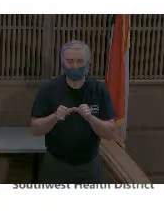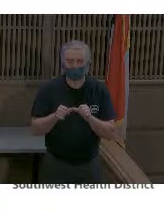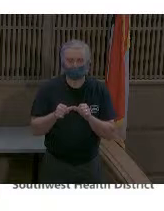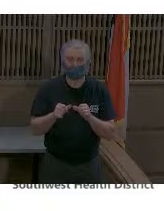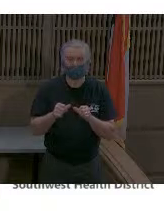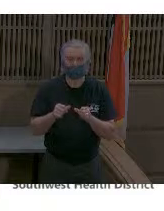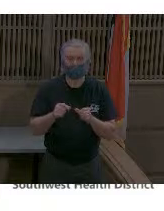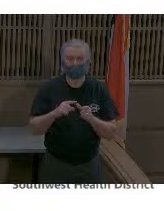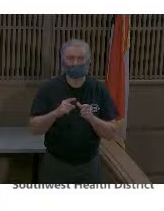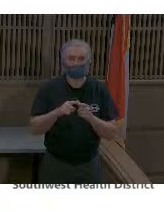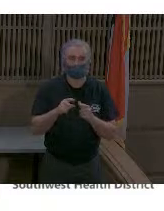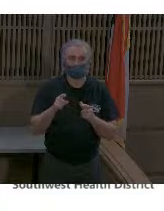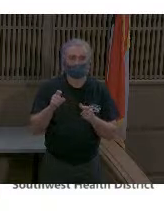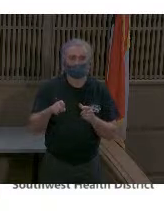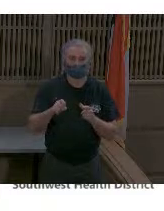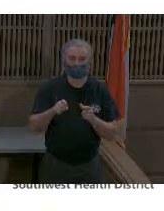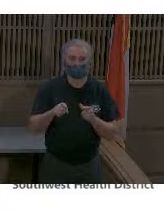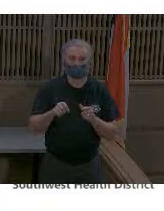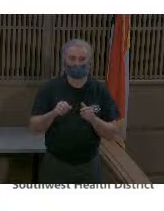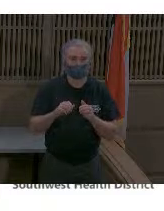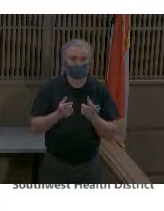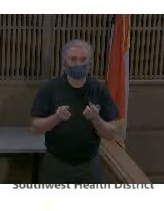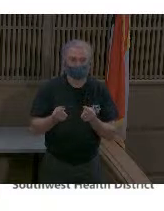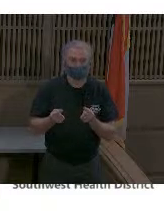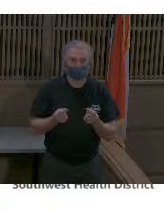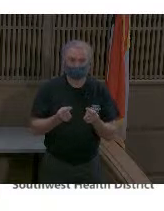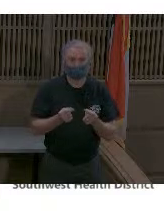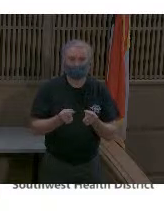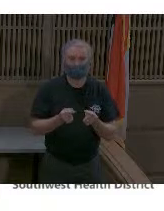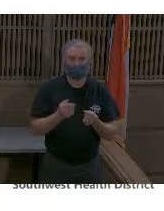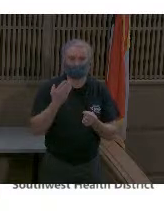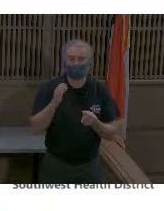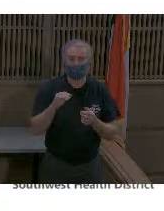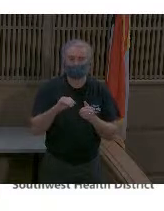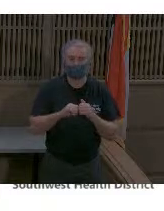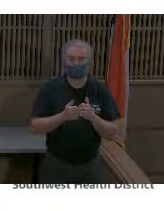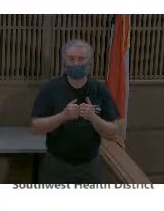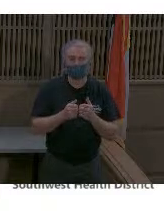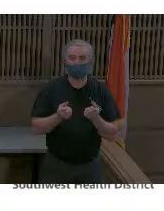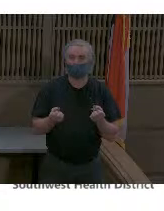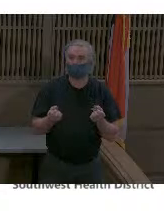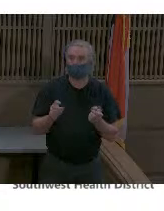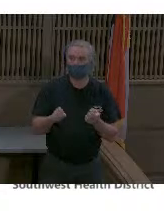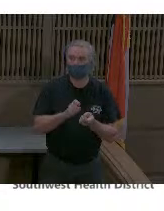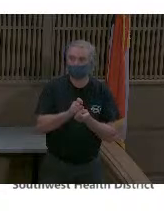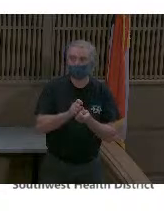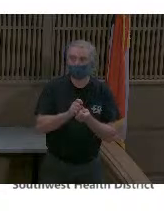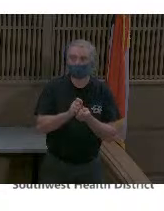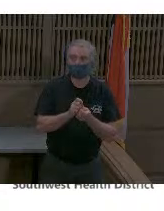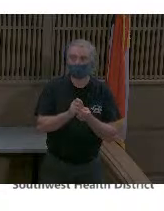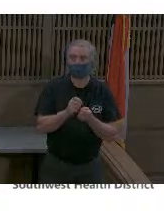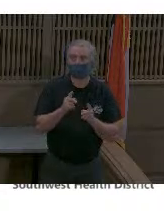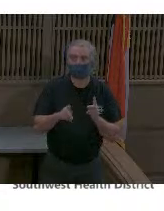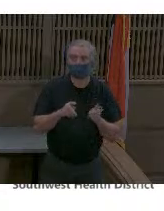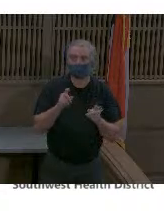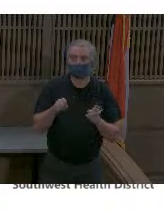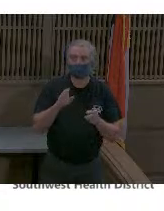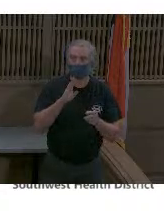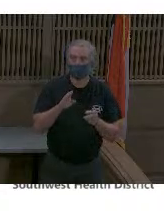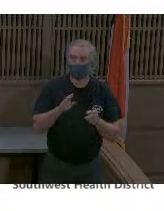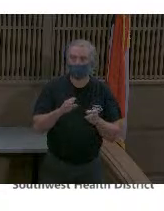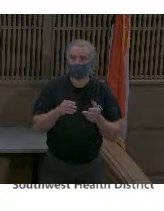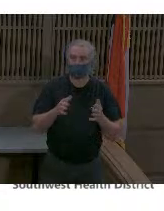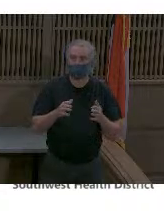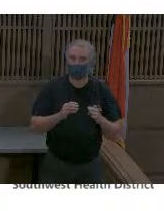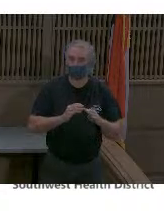to basically stay alive. We don't know exactly how many people need to be immune in the community